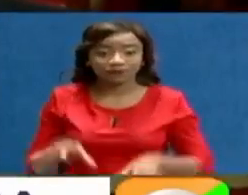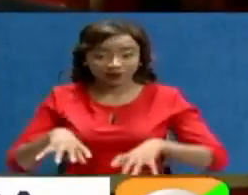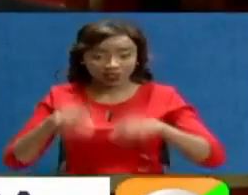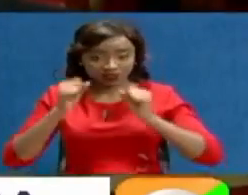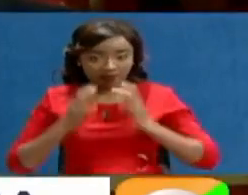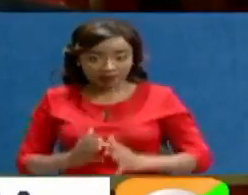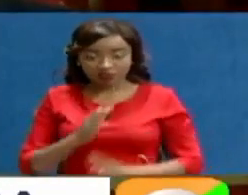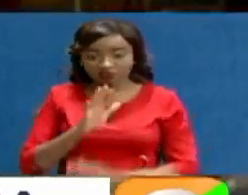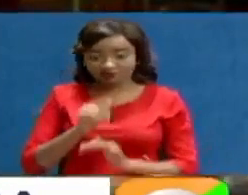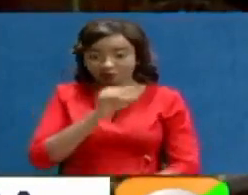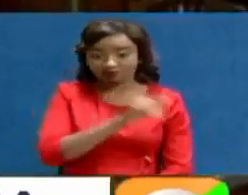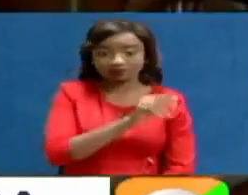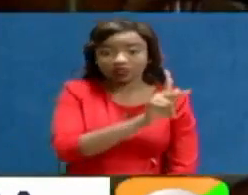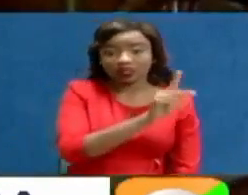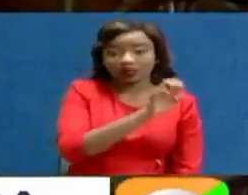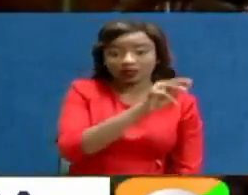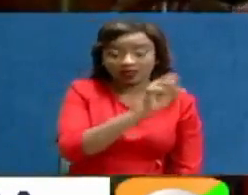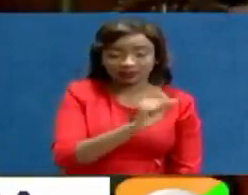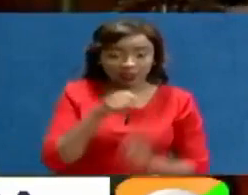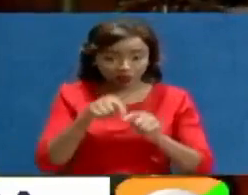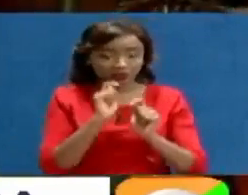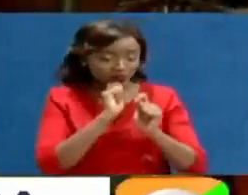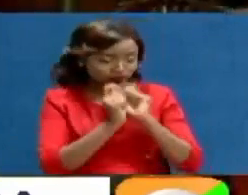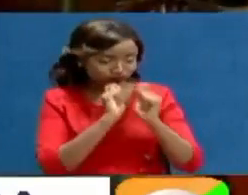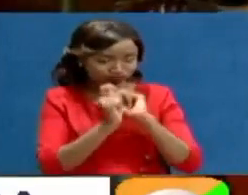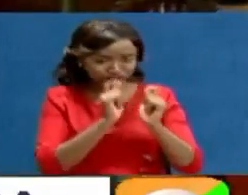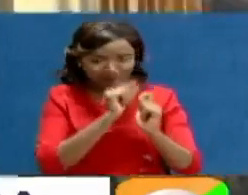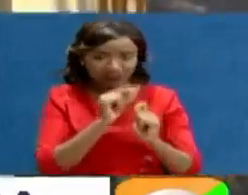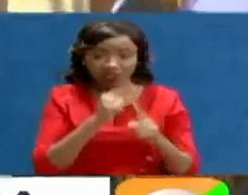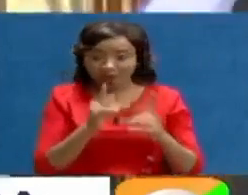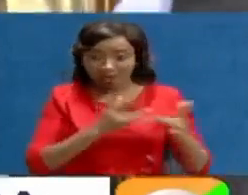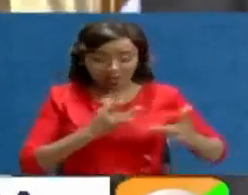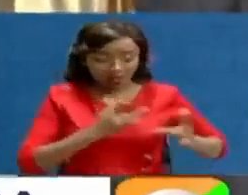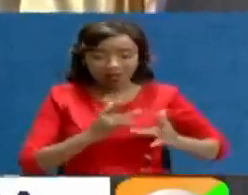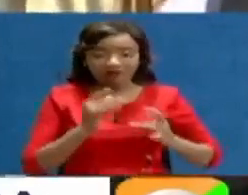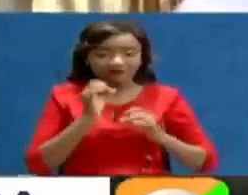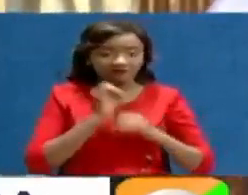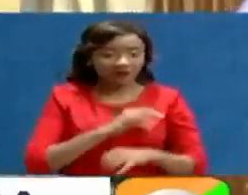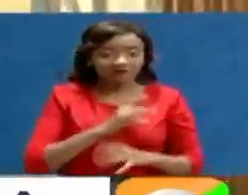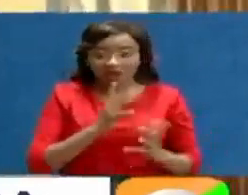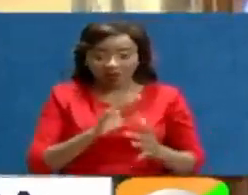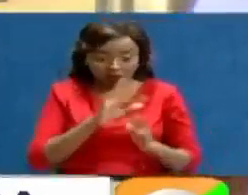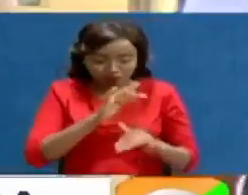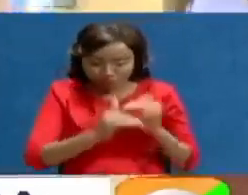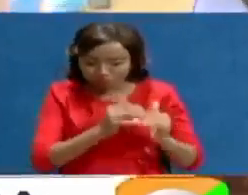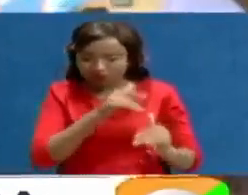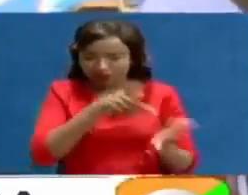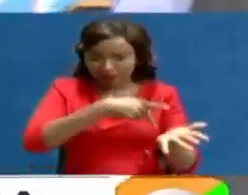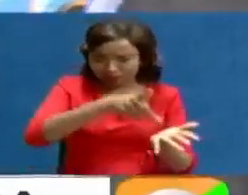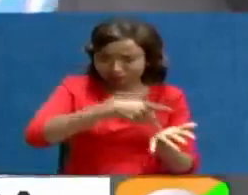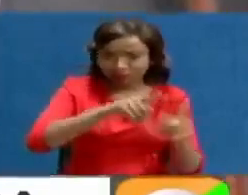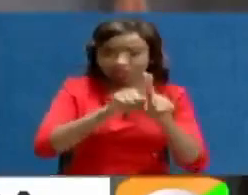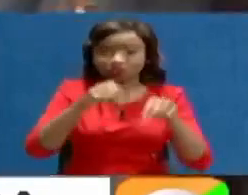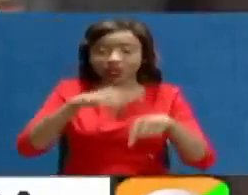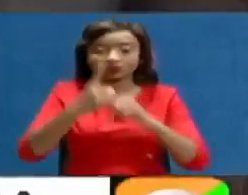chairman of the KEMSA board was today questioned by the Parliamentary Health Committee of concern their procurement procedure and the now 6.2